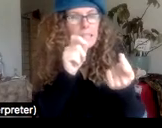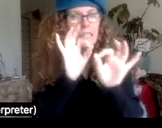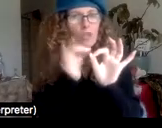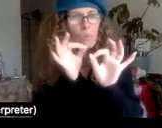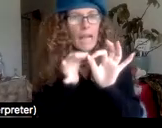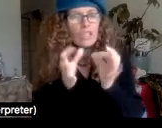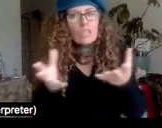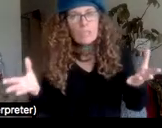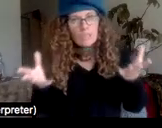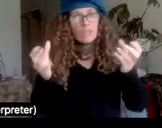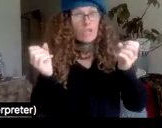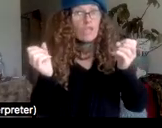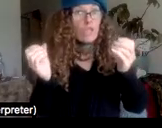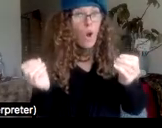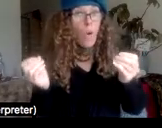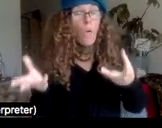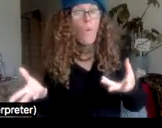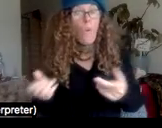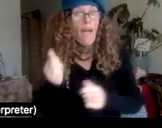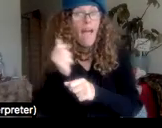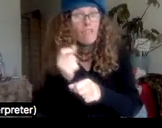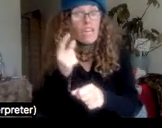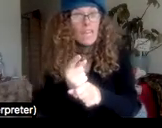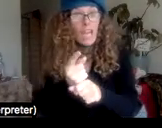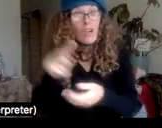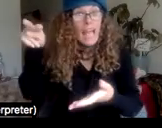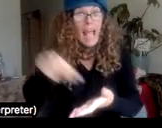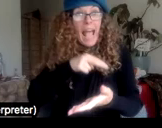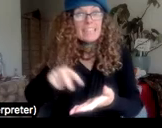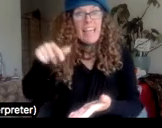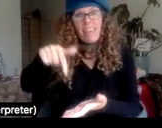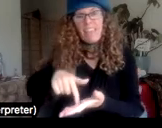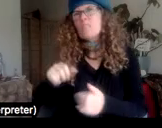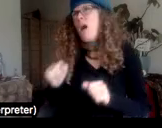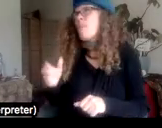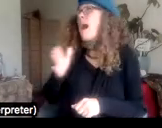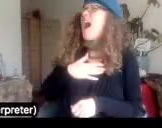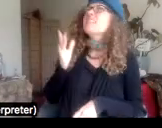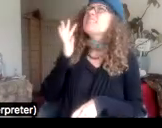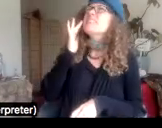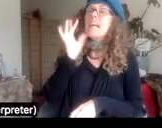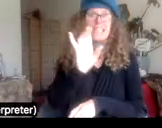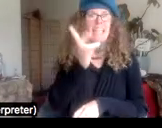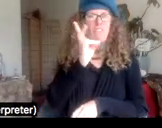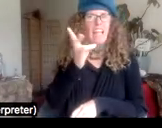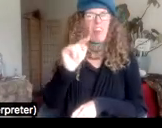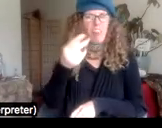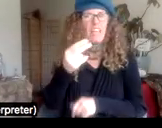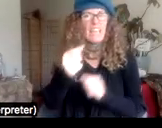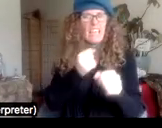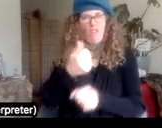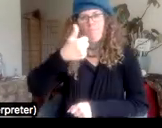interpretation. So every year we dance it, and this was probably my 17th year. And